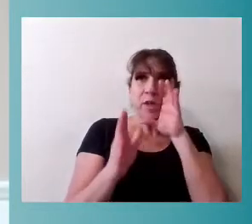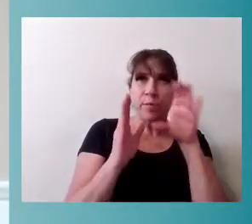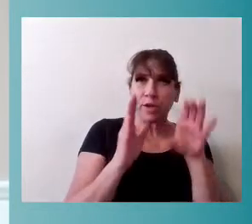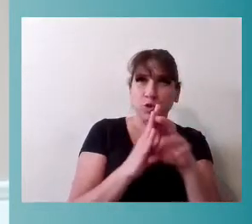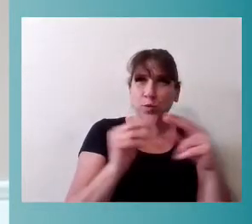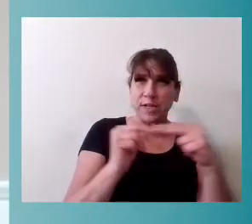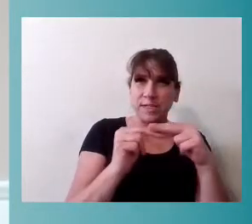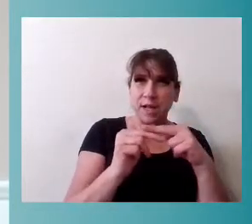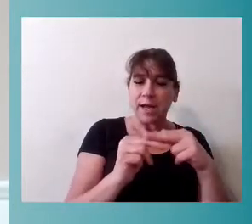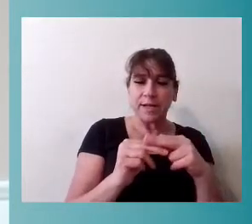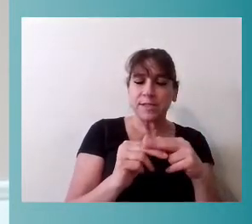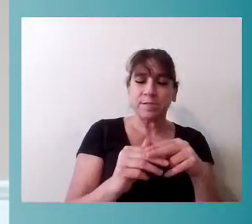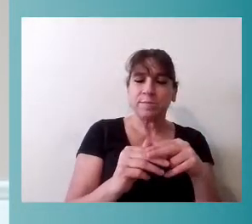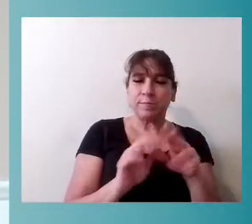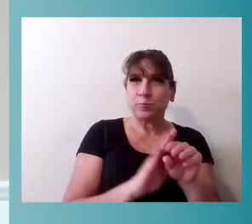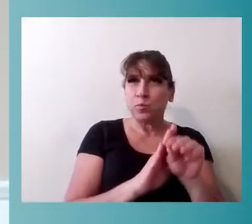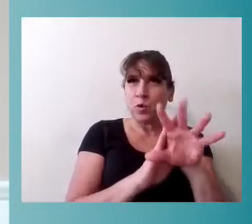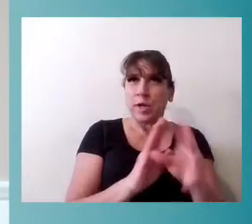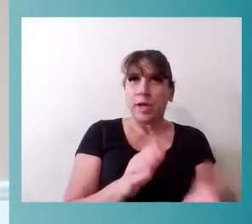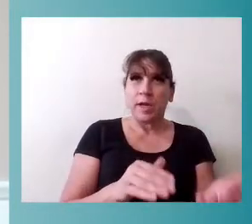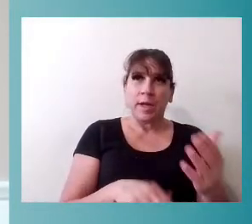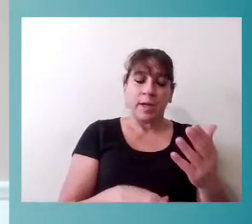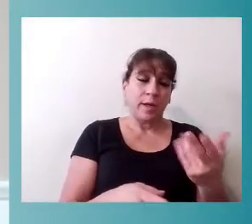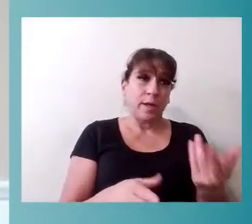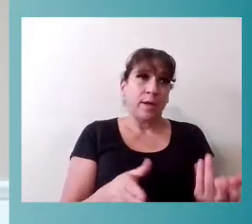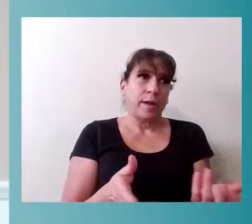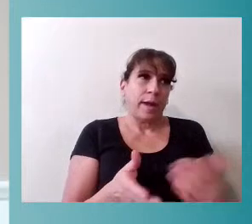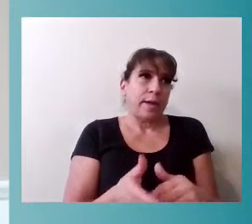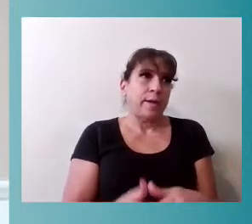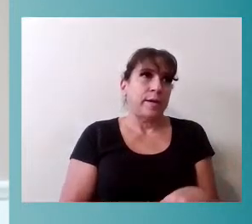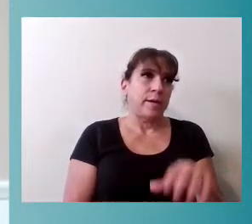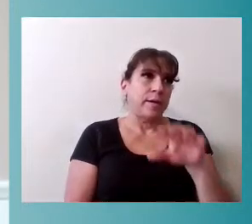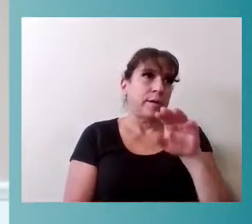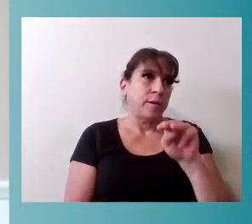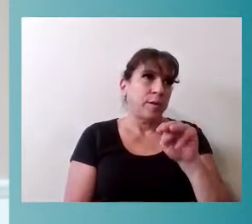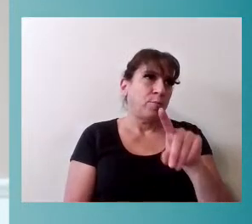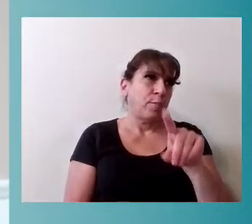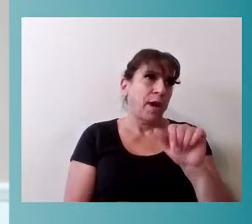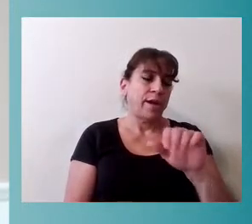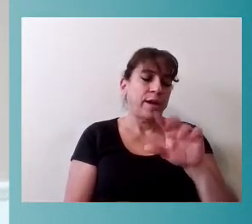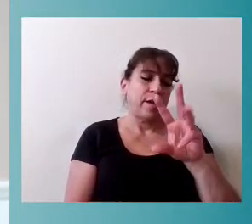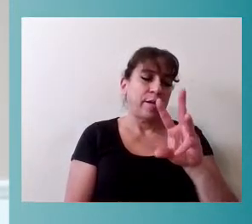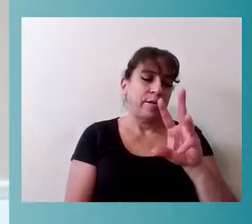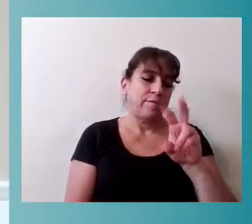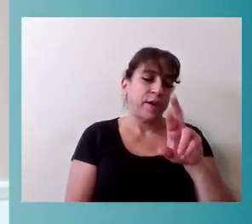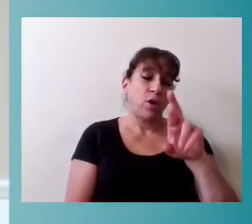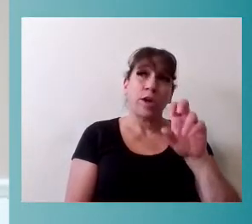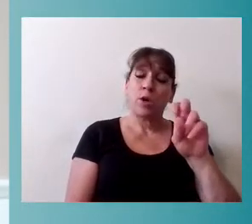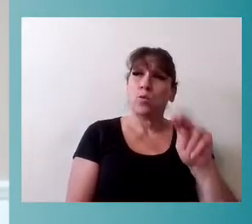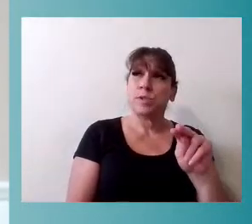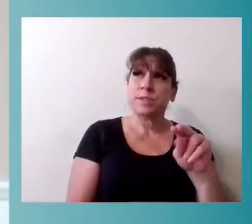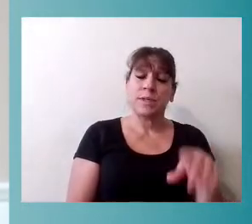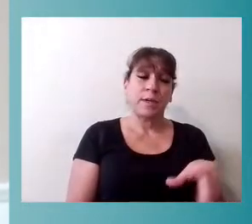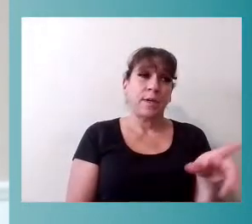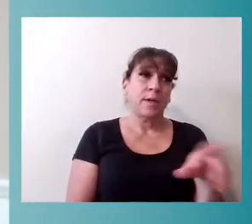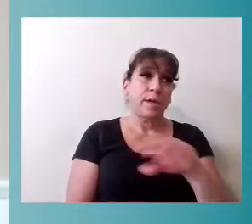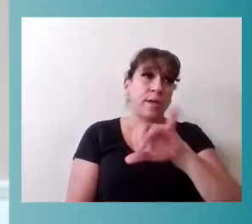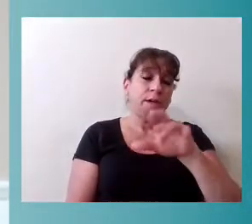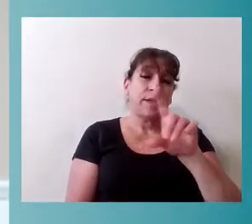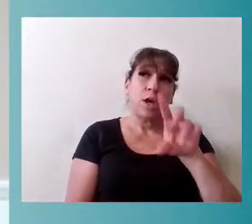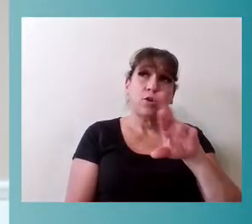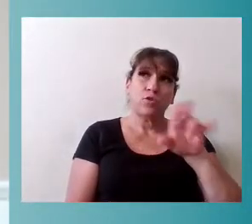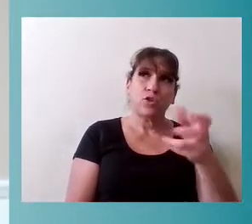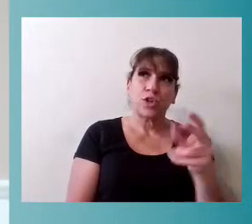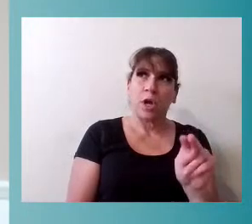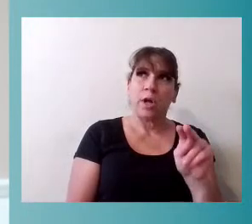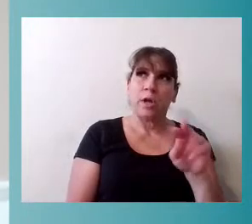slideshow comes back on, Maida Barrios and Leigh Hurst, as well as Dr. Jonathan Miller, for being part of our Delaware delegation.